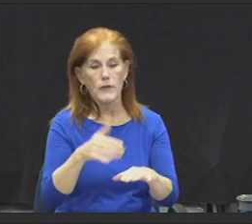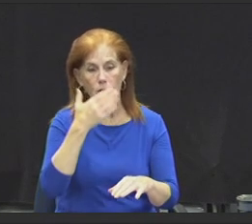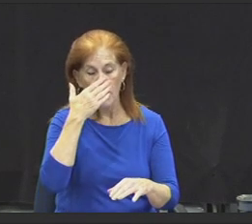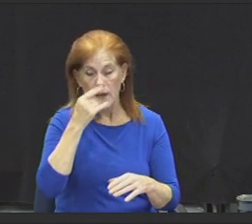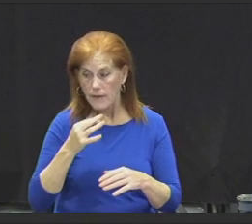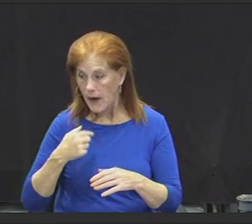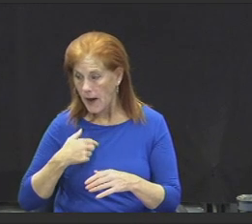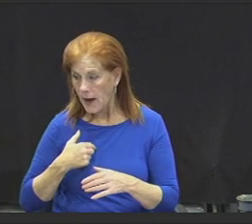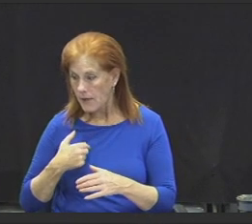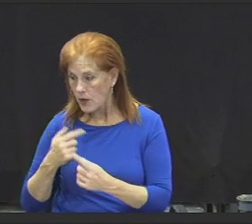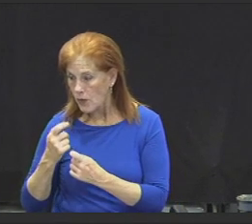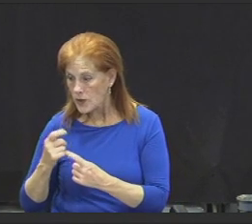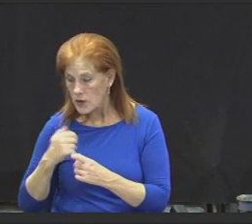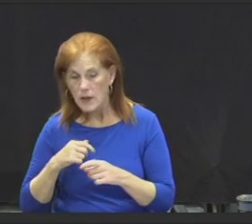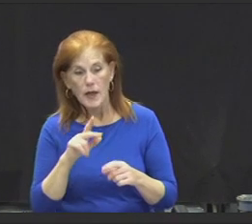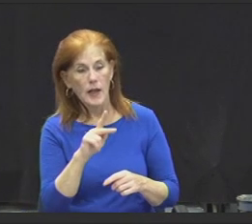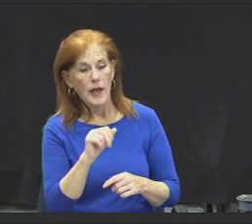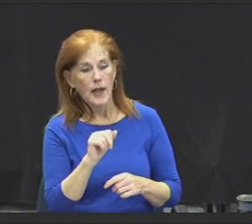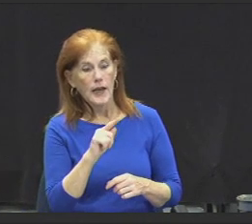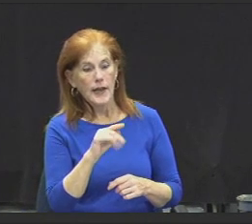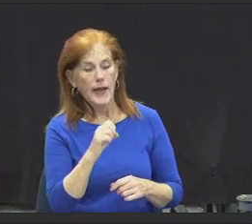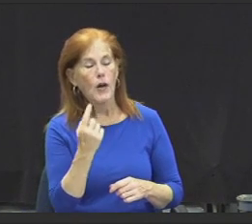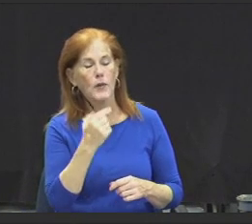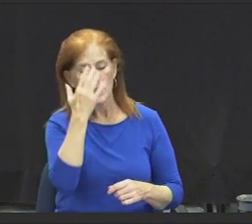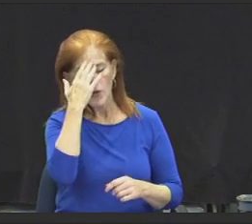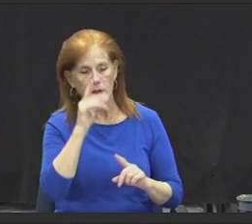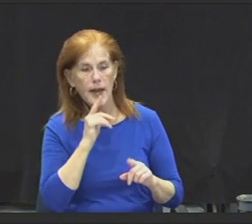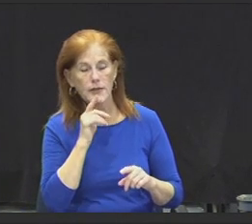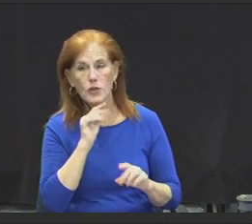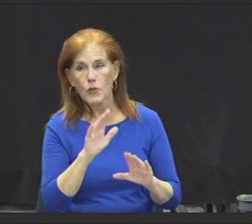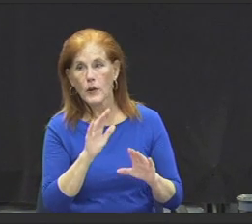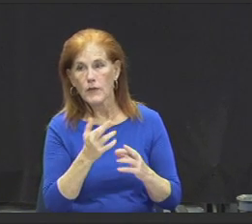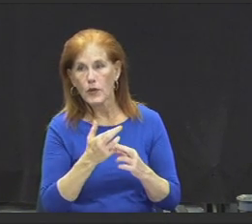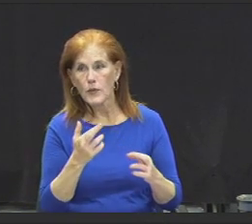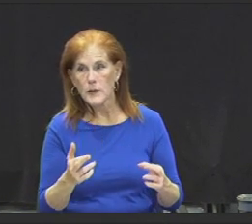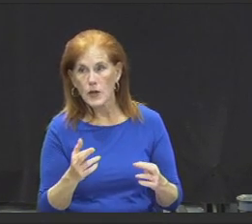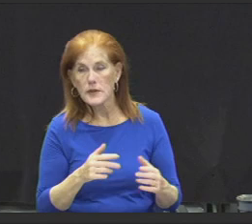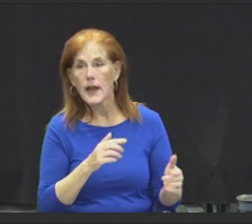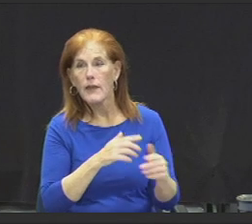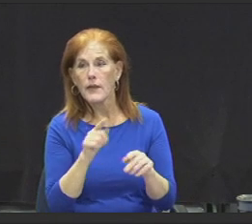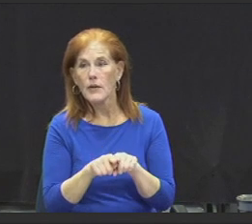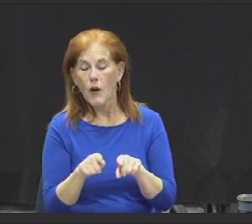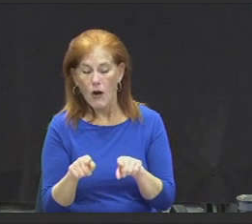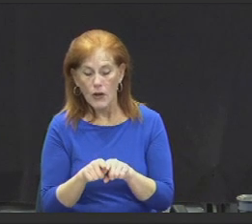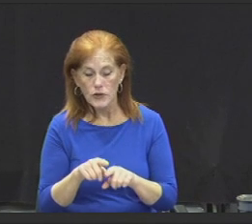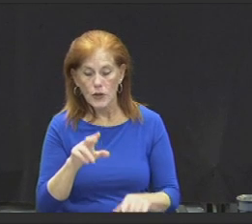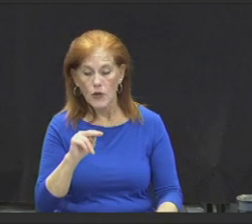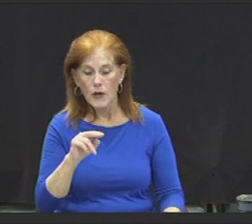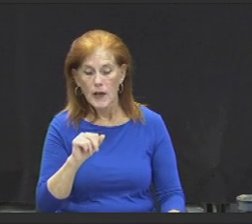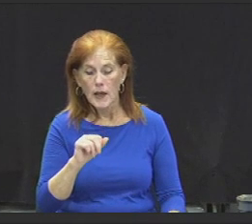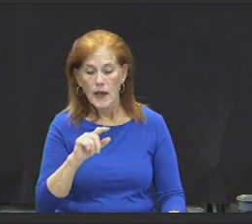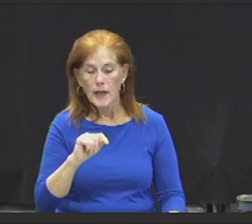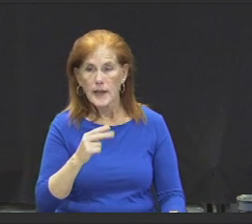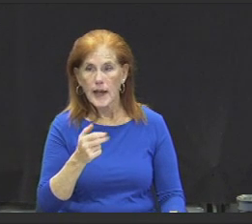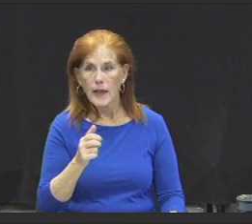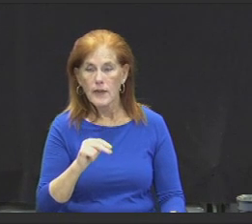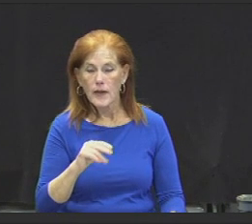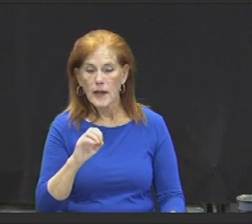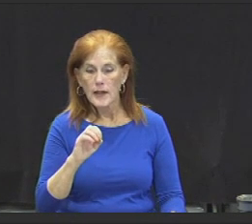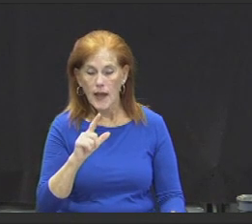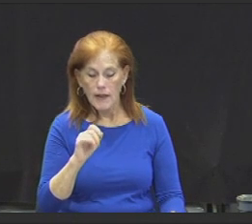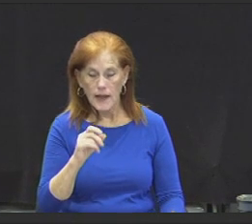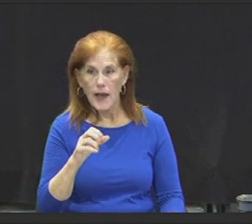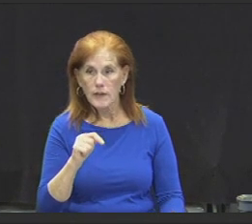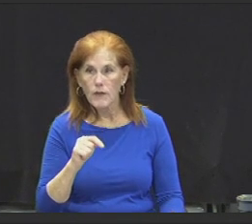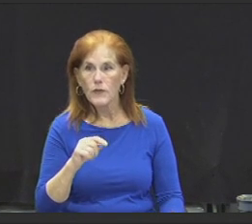a question, Katie always knows the answer, so she's a really wonderful resource. And then we also have Nathan Elliott here with us too from OJB